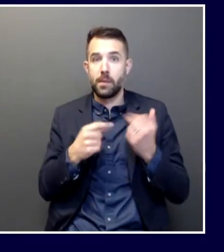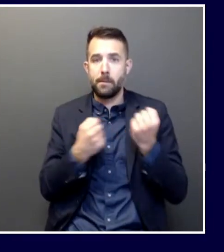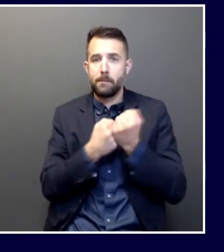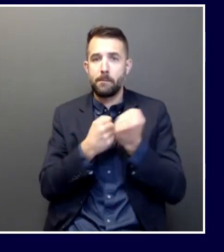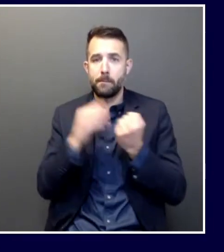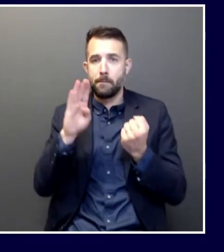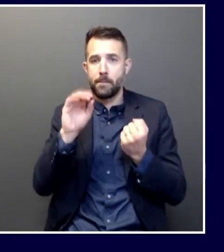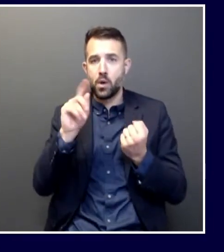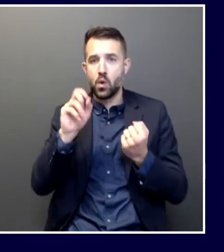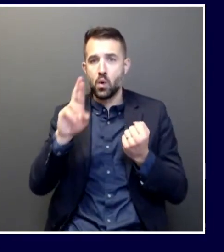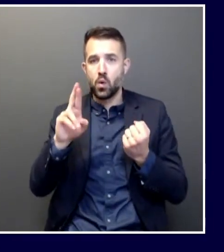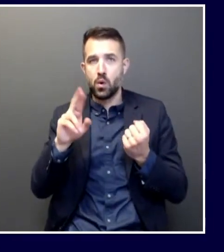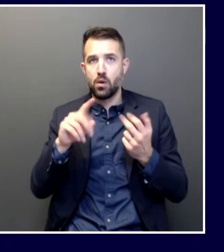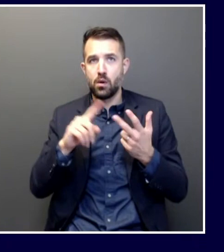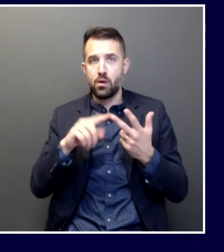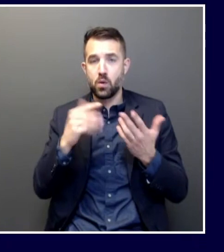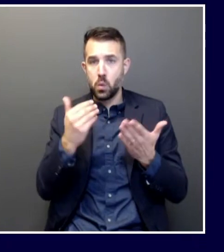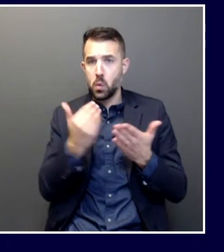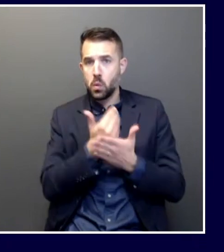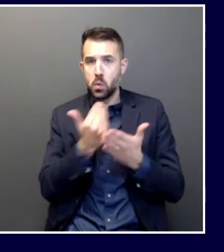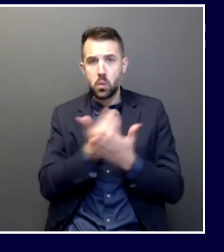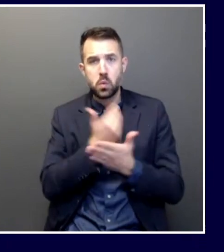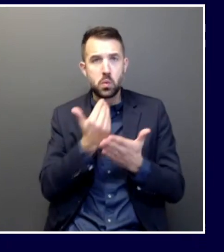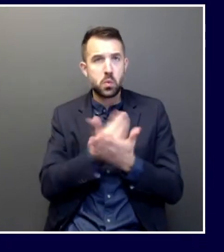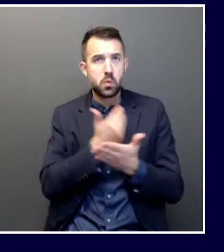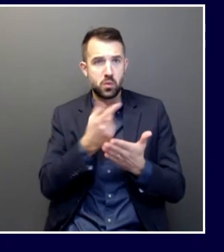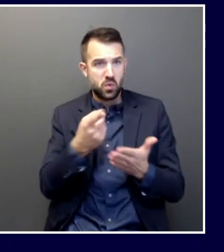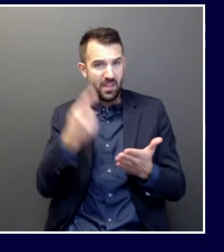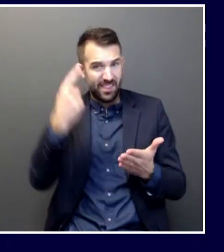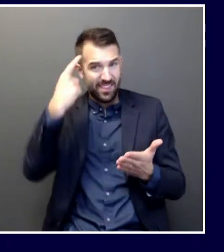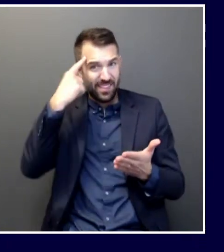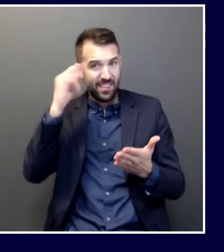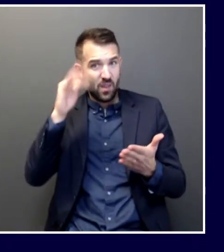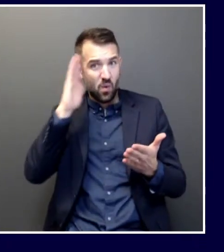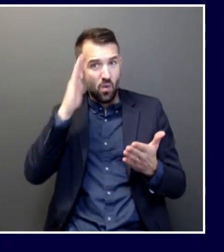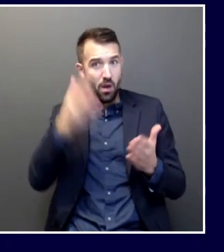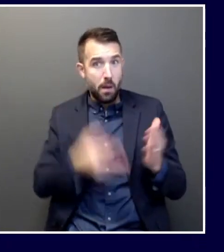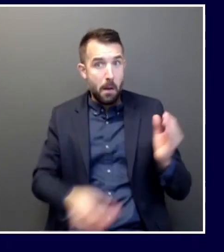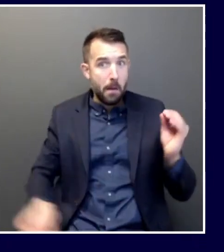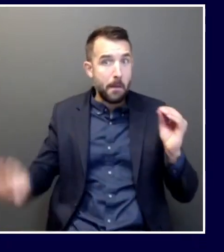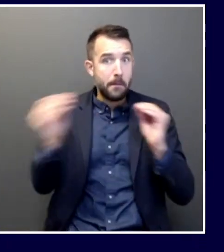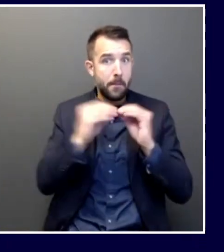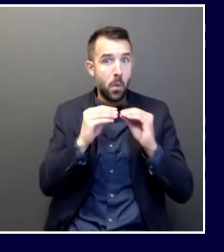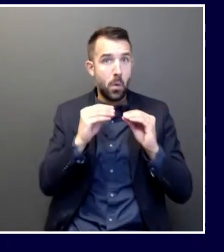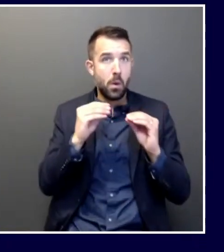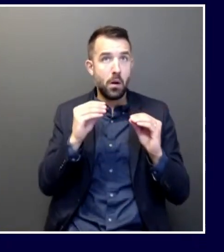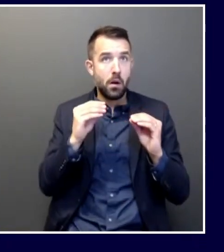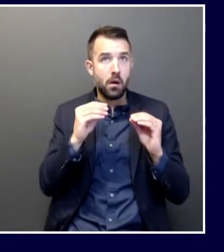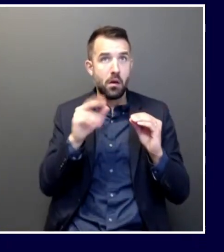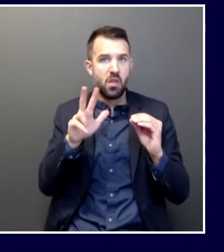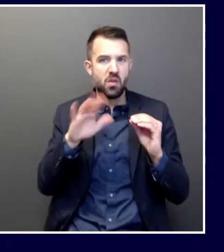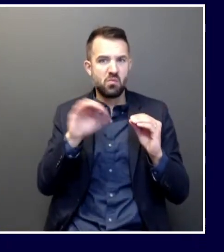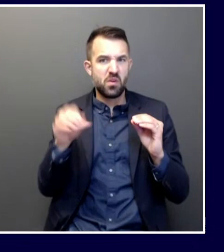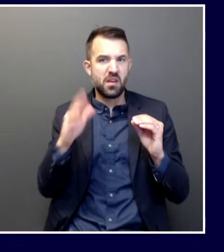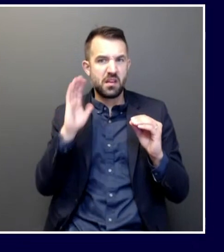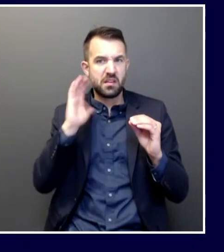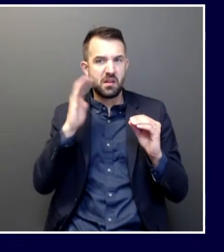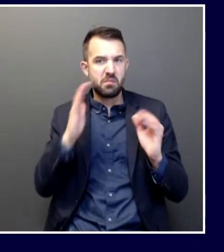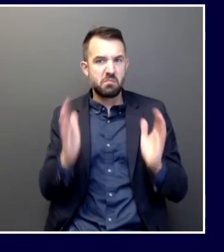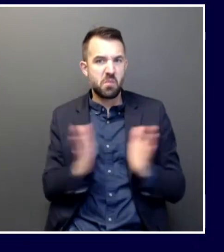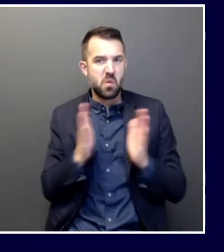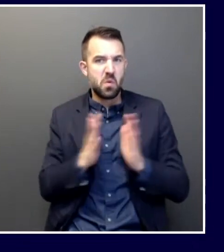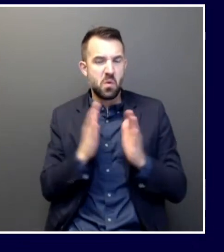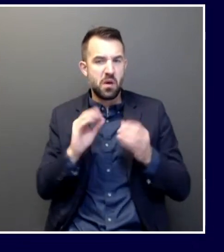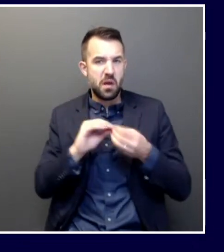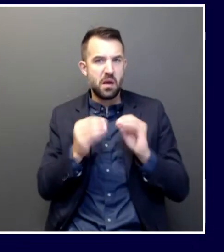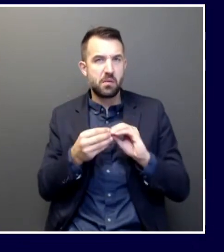recently, are you surprised they don't make up a bigger percentage? I'm not, Patrick. We saw that